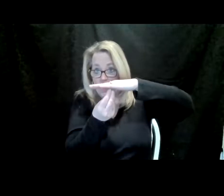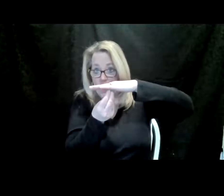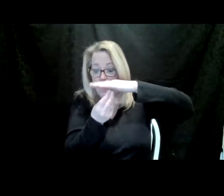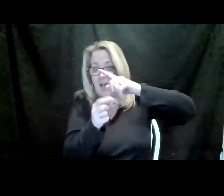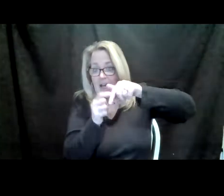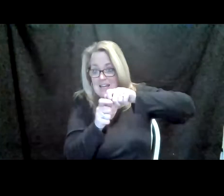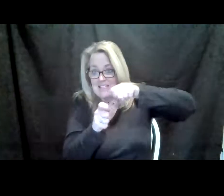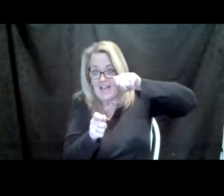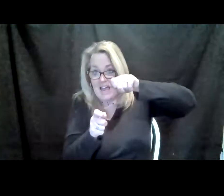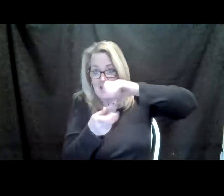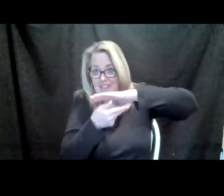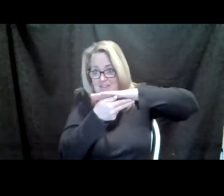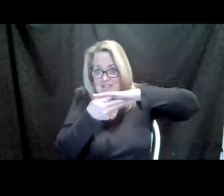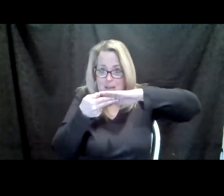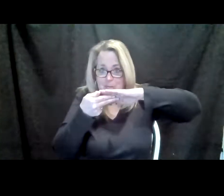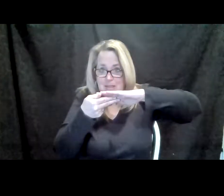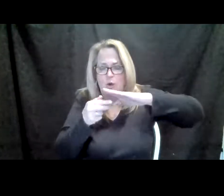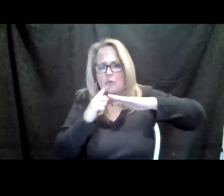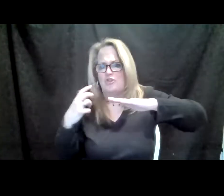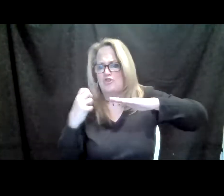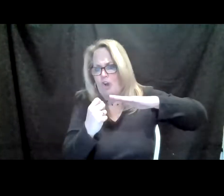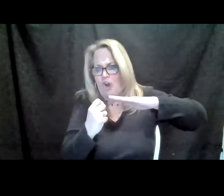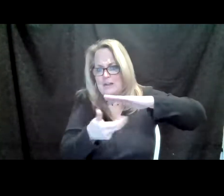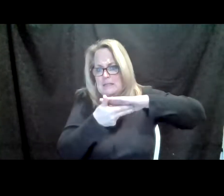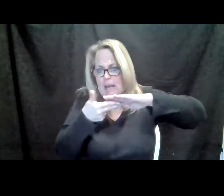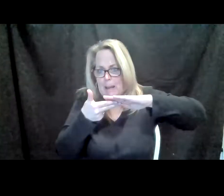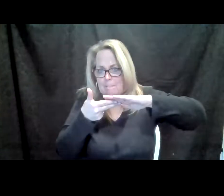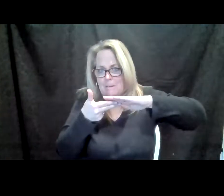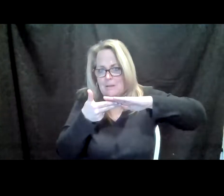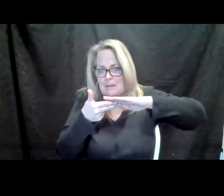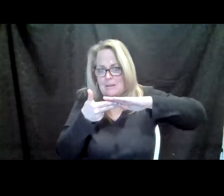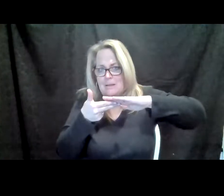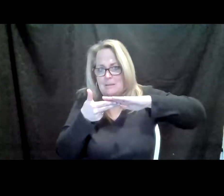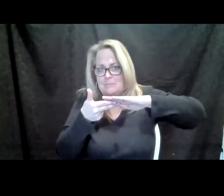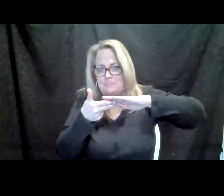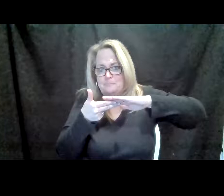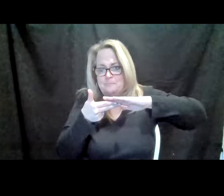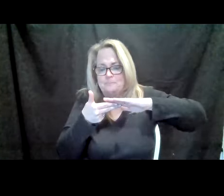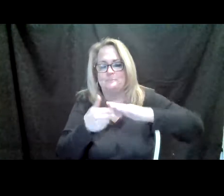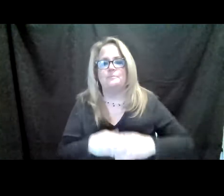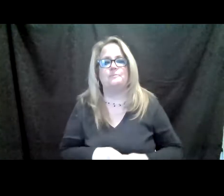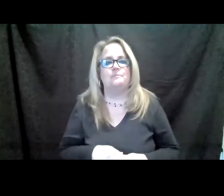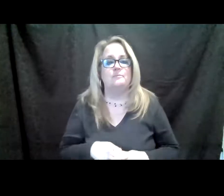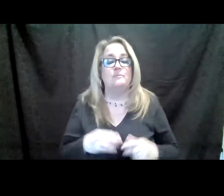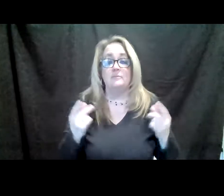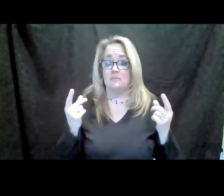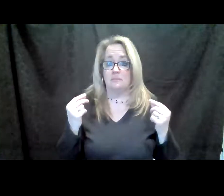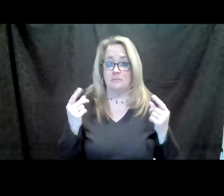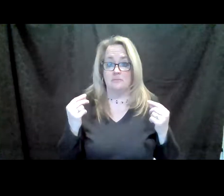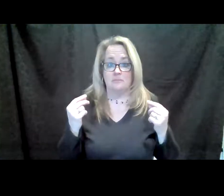probably with like mailing tape or something very strong so that it will stay. Then you put the two